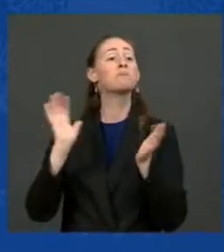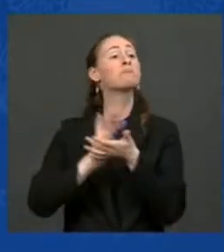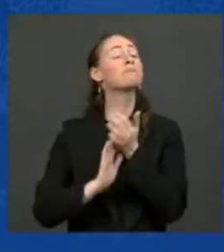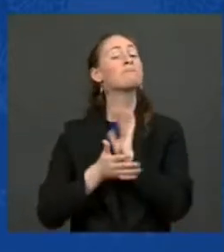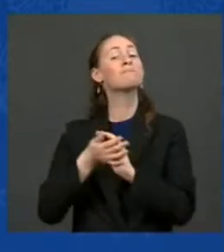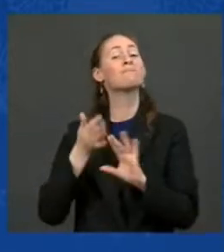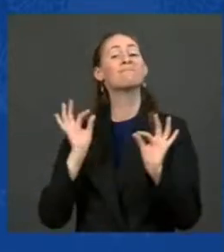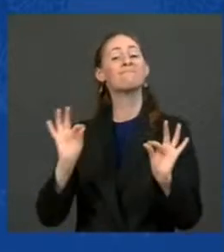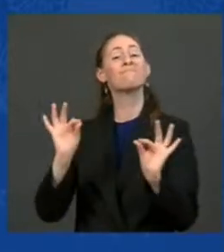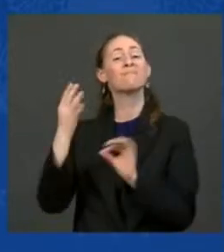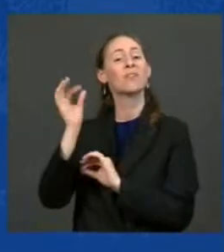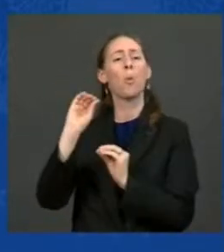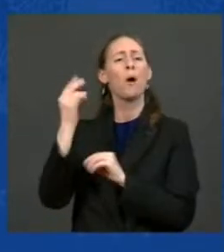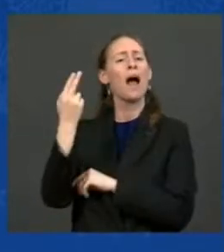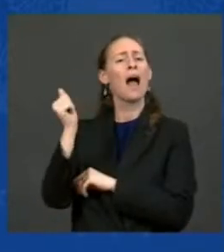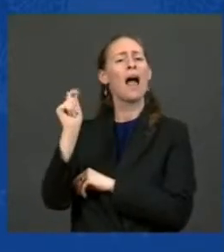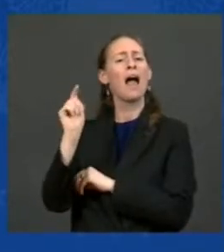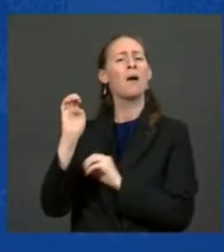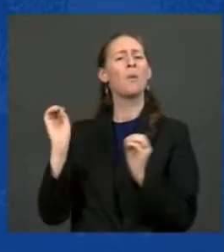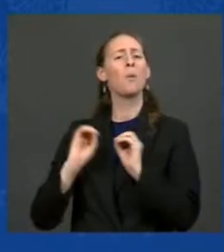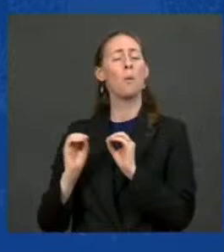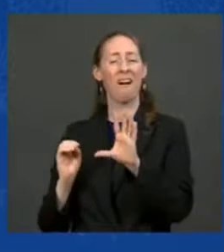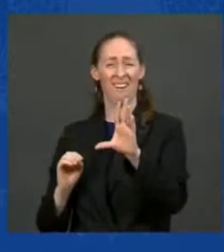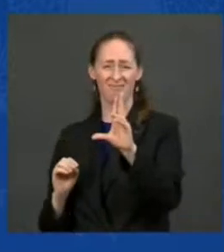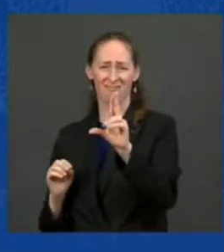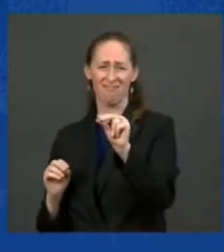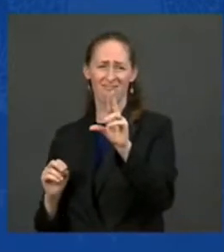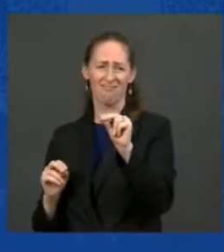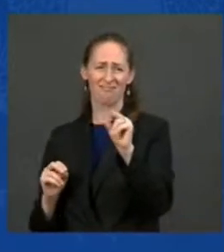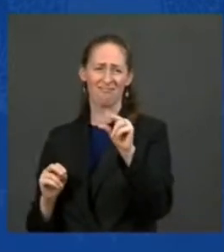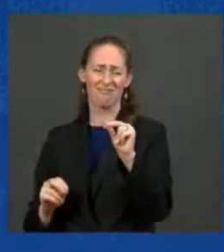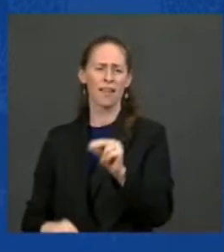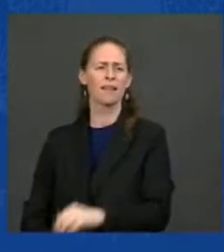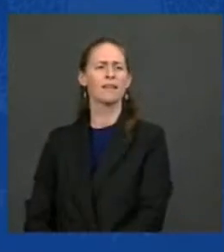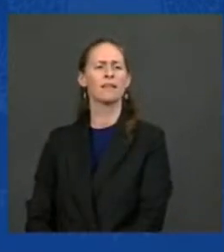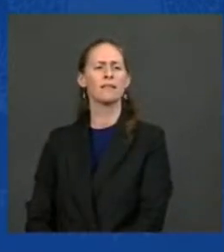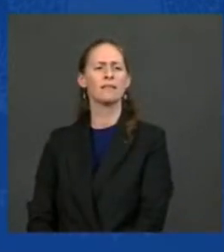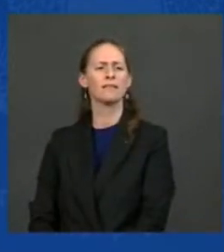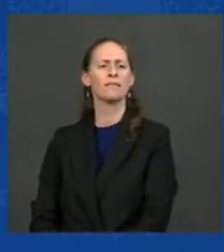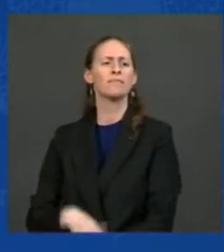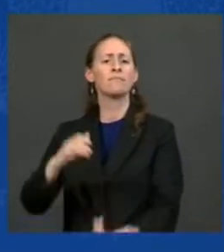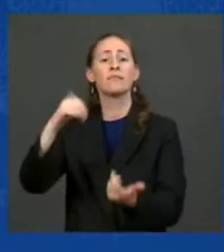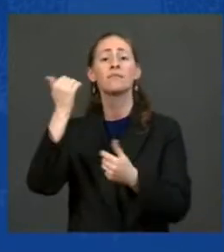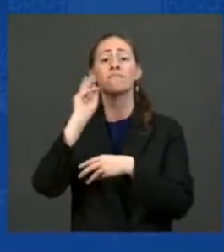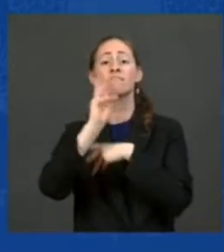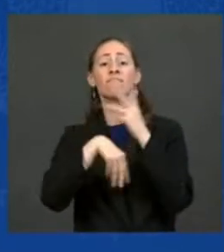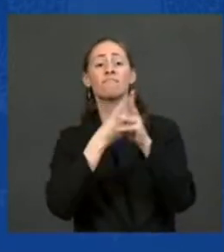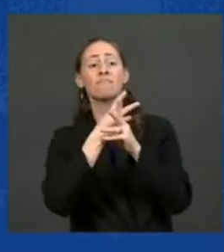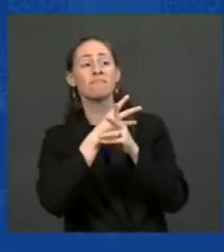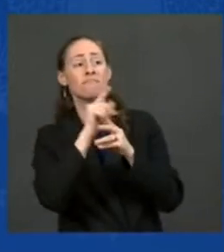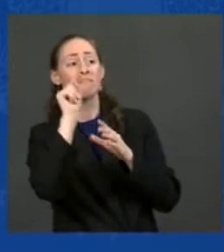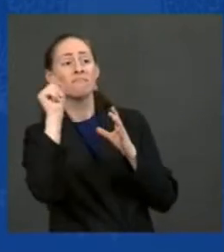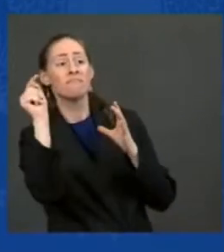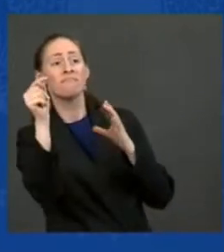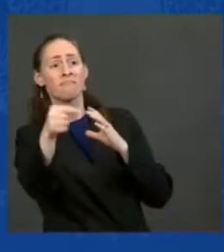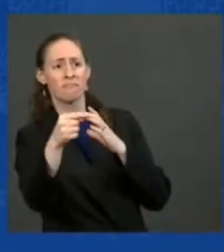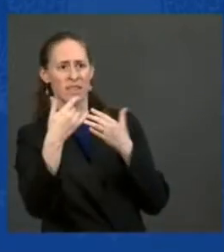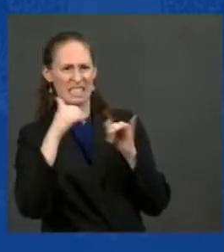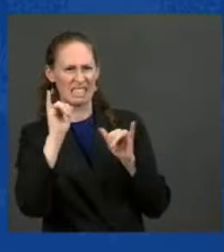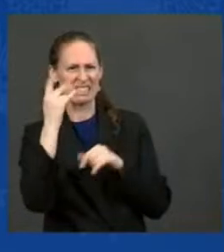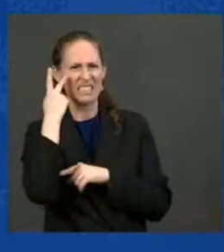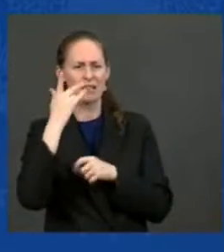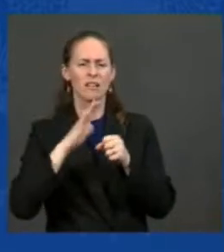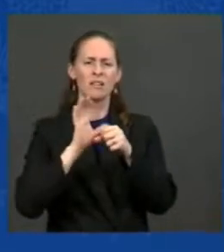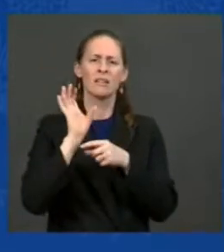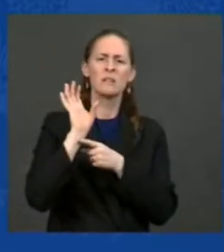We see today the patterns, the choices playing out around the world, even as we speak. The oppression and use of forced labor